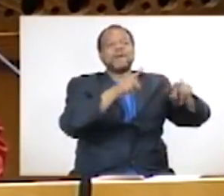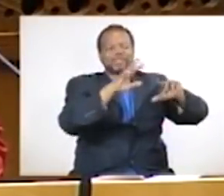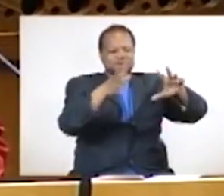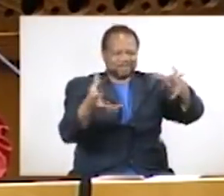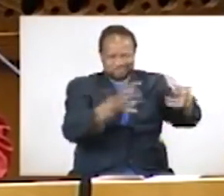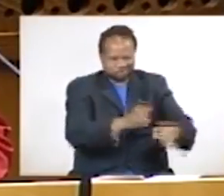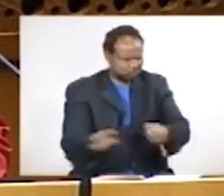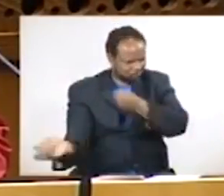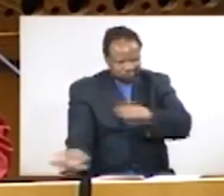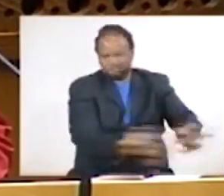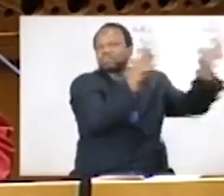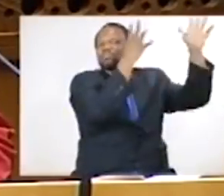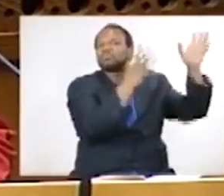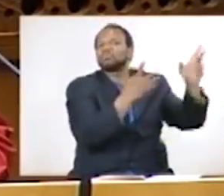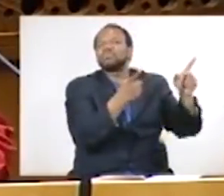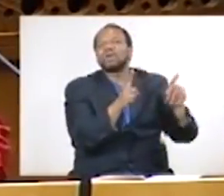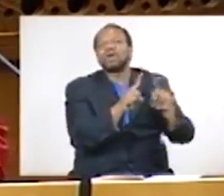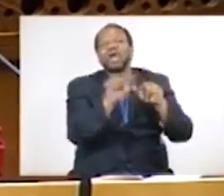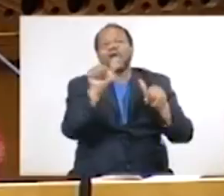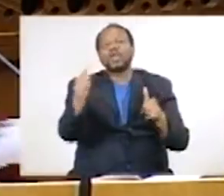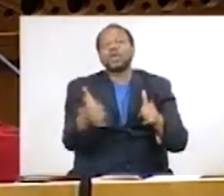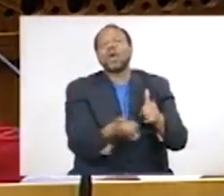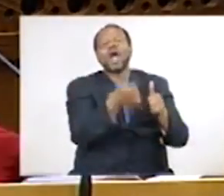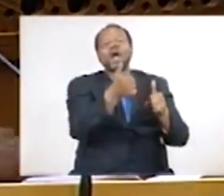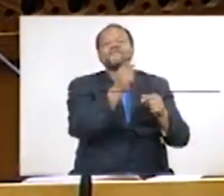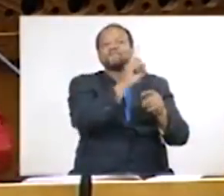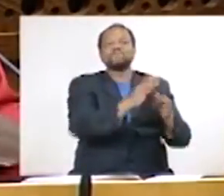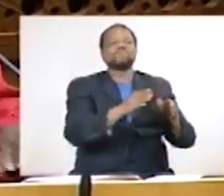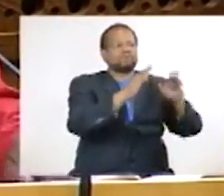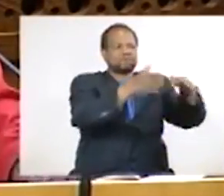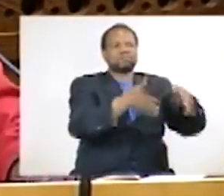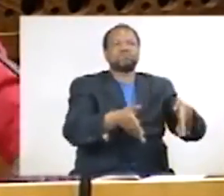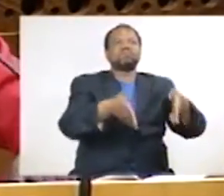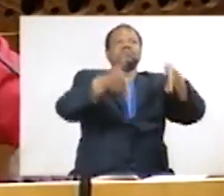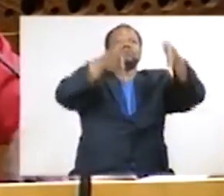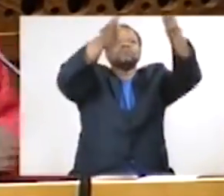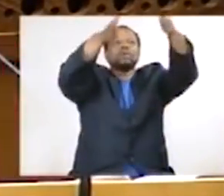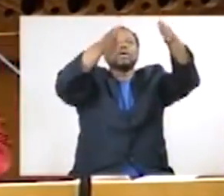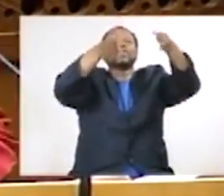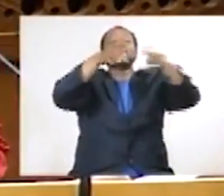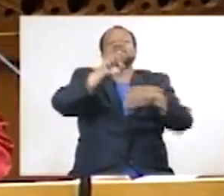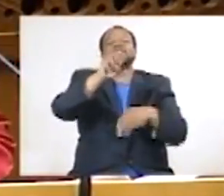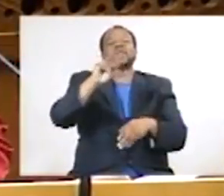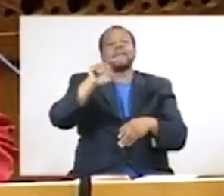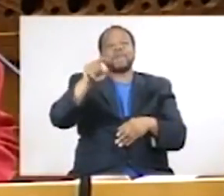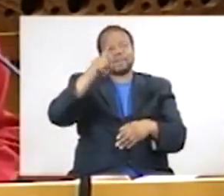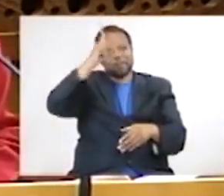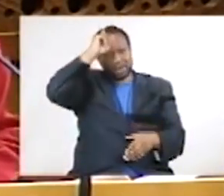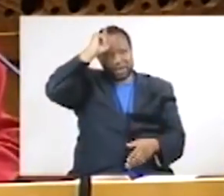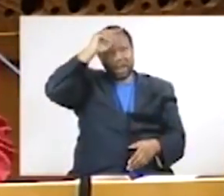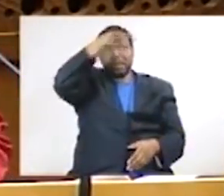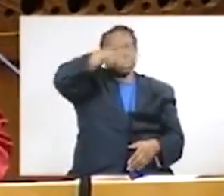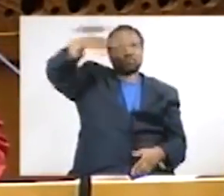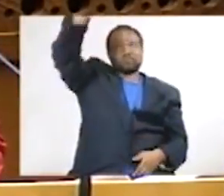represents nothing of what a democratic South Africa stands for. The statue represents backwardness and